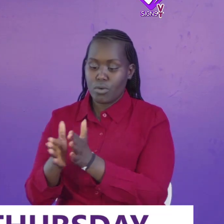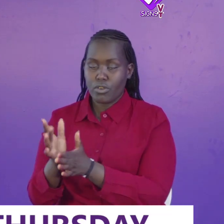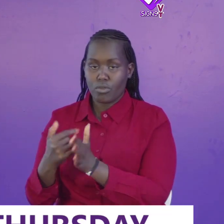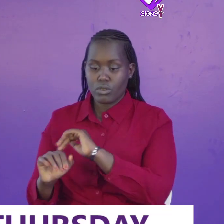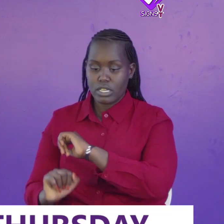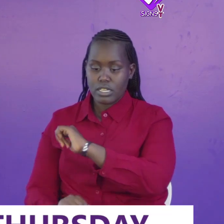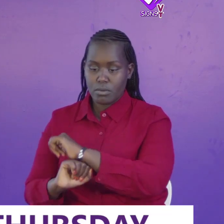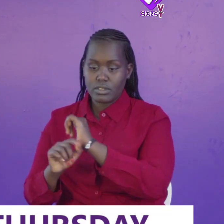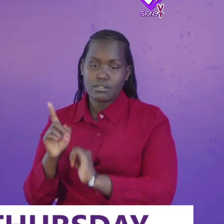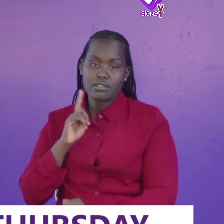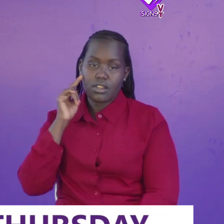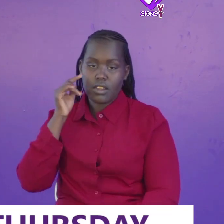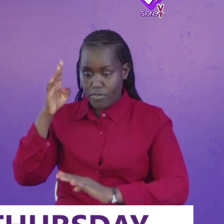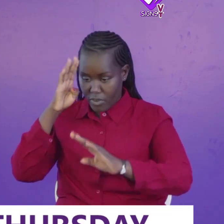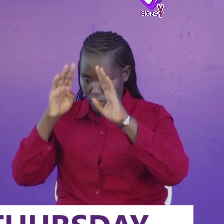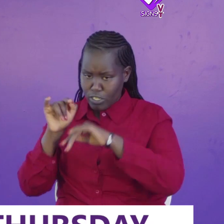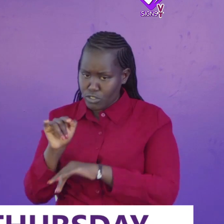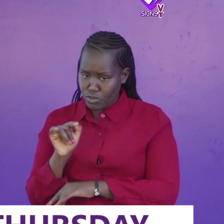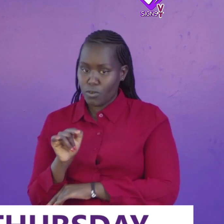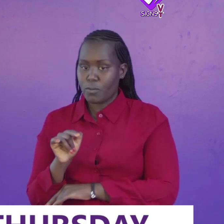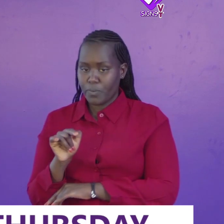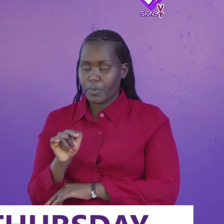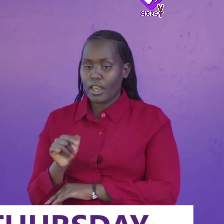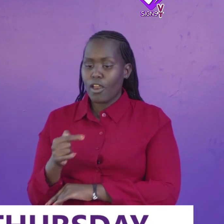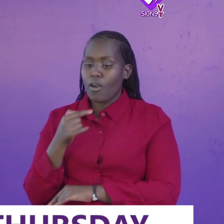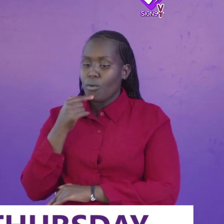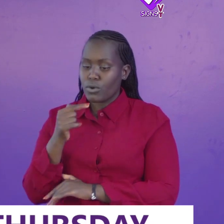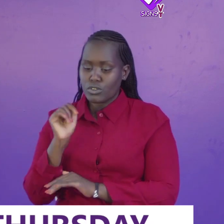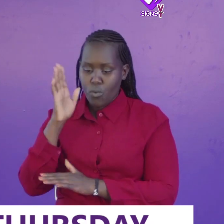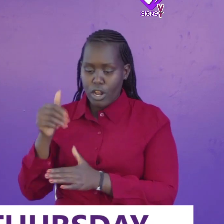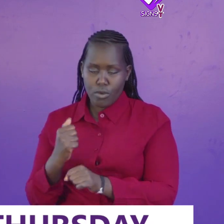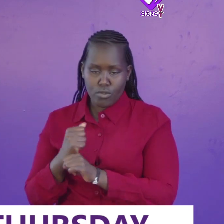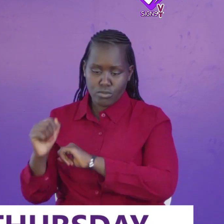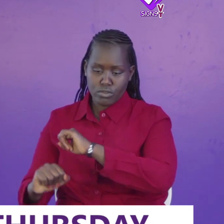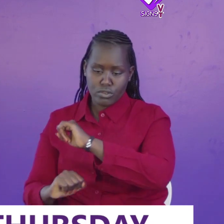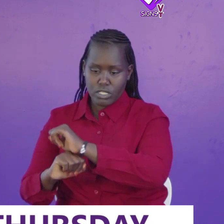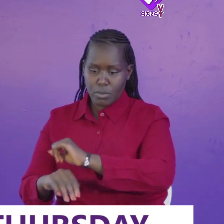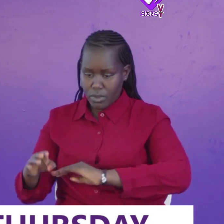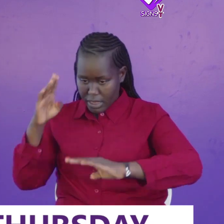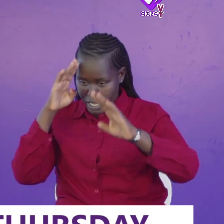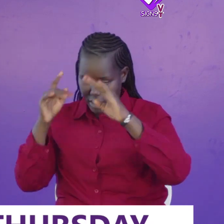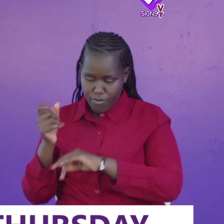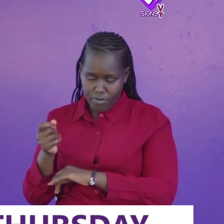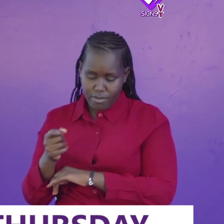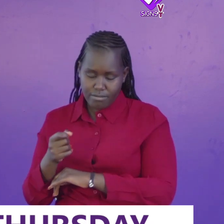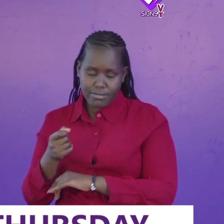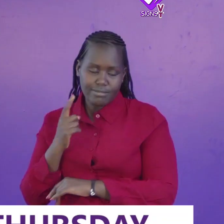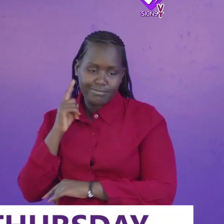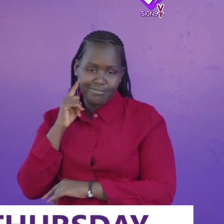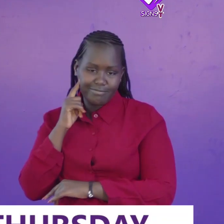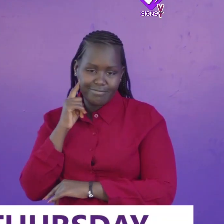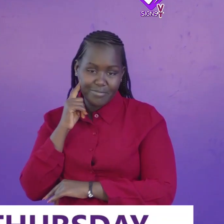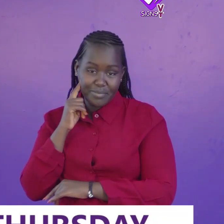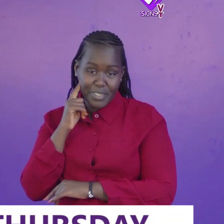supporting deaf awareness. Wewe kama Muthoni, what are you gonna be doing to support the Deaf Awareness Month? What I'm